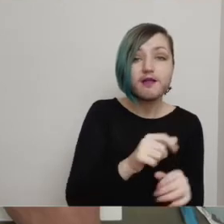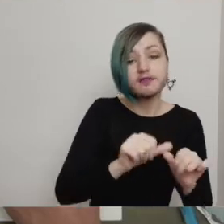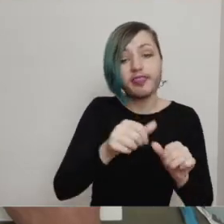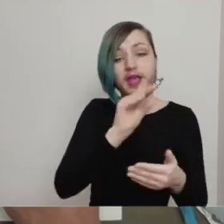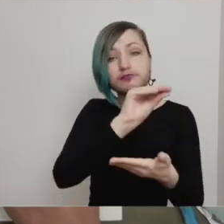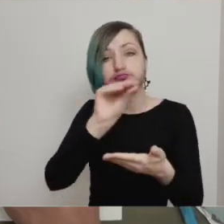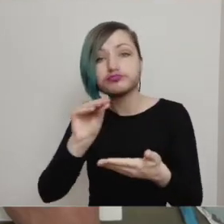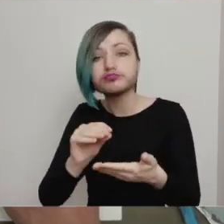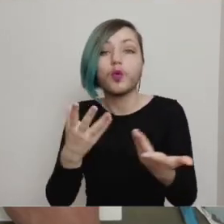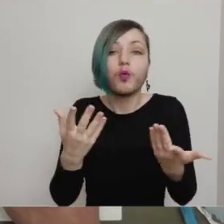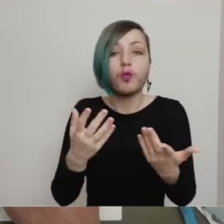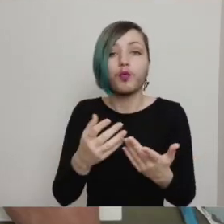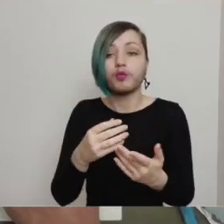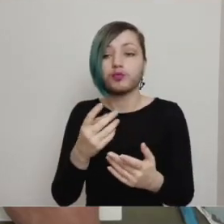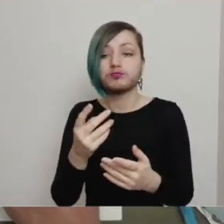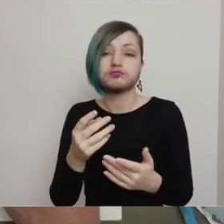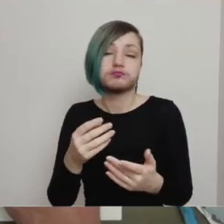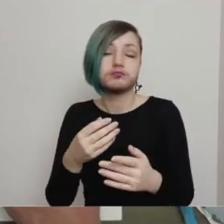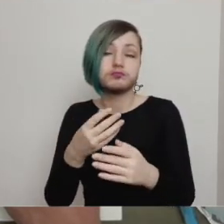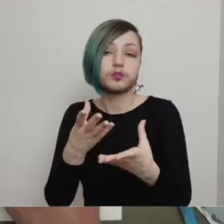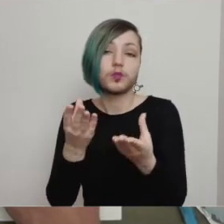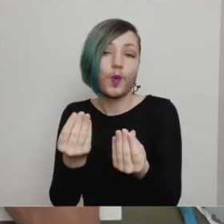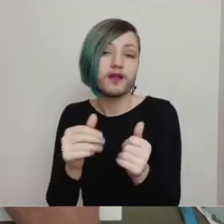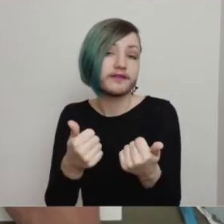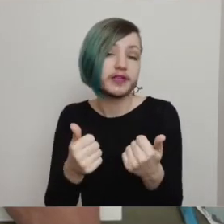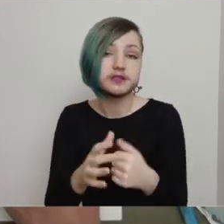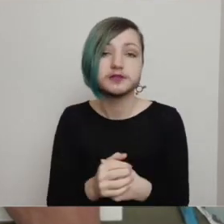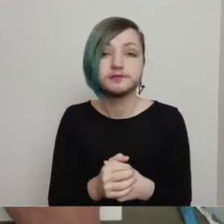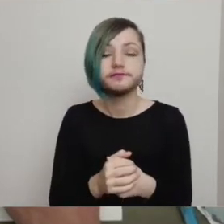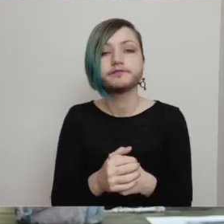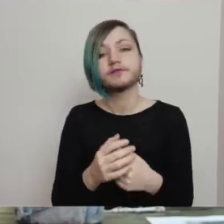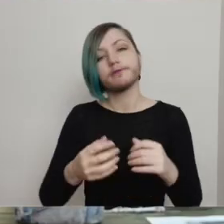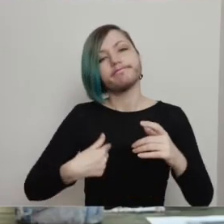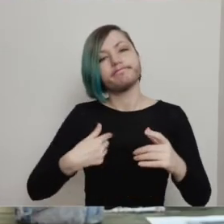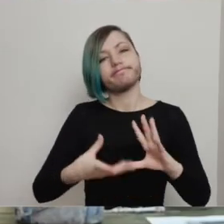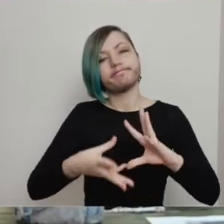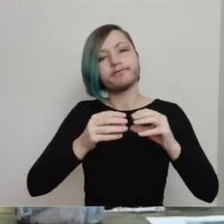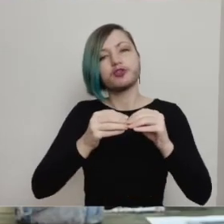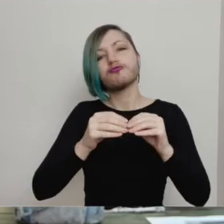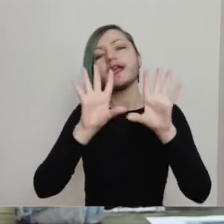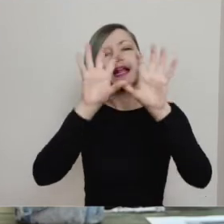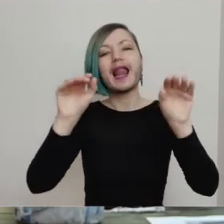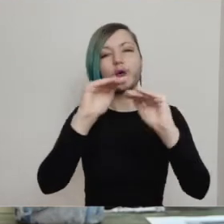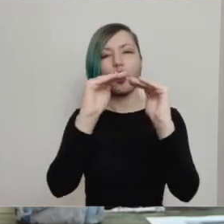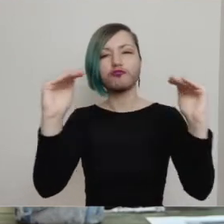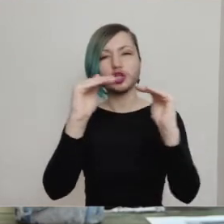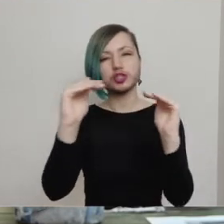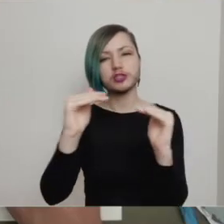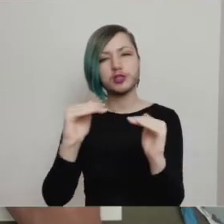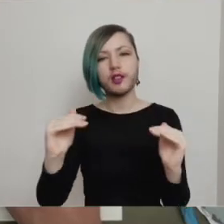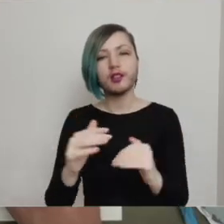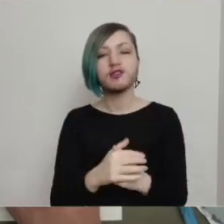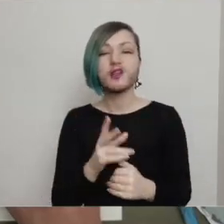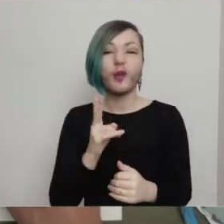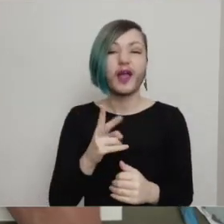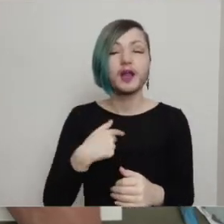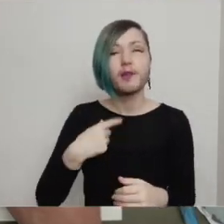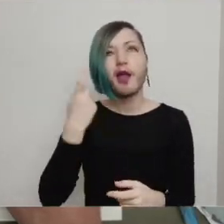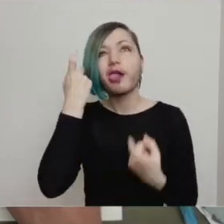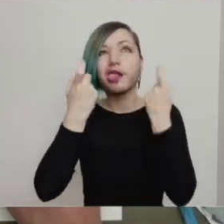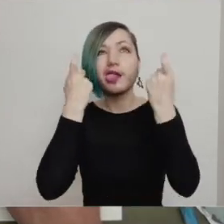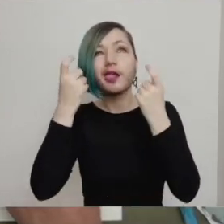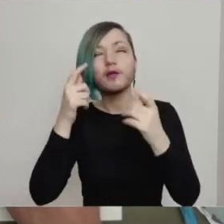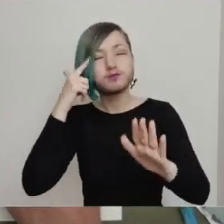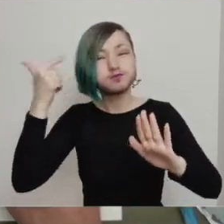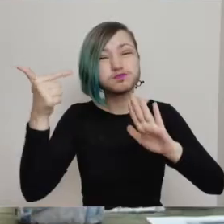I'm just doing some of those sort of nice horizontal cloud shapes. Again, not thinking about it too much, just doing a bit here and there and